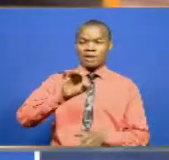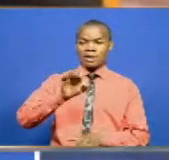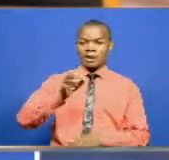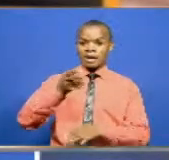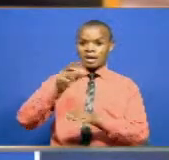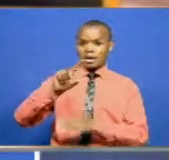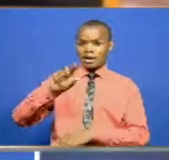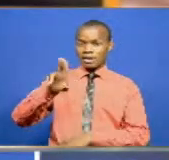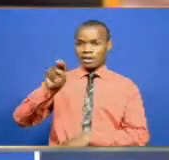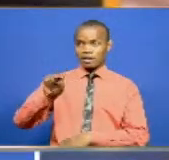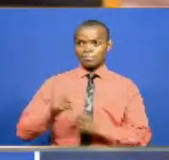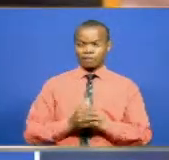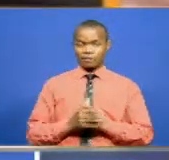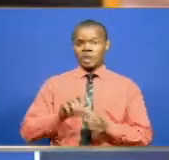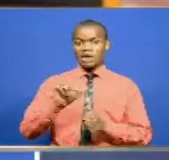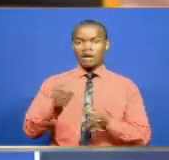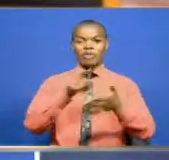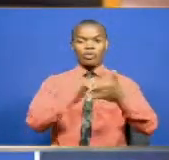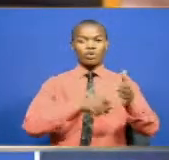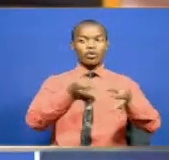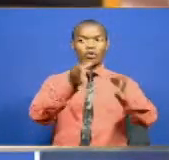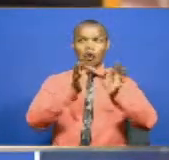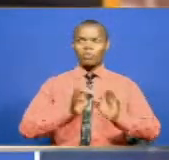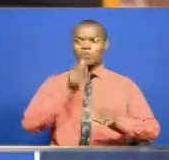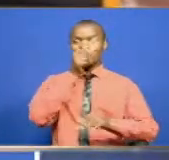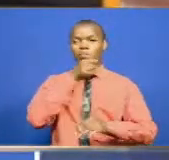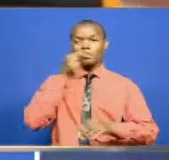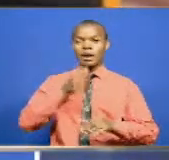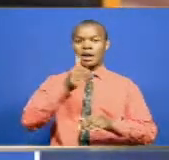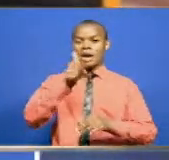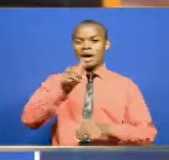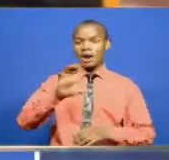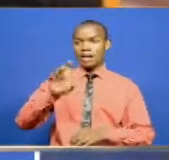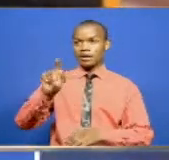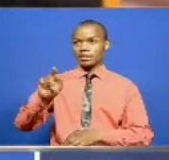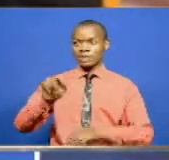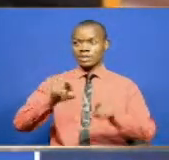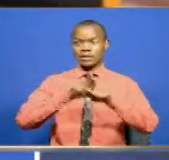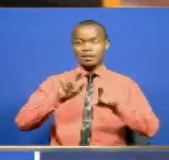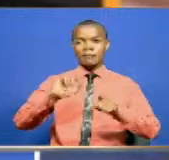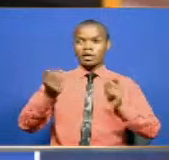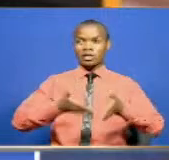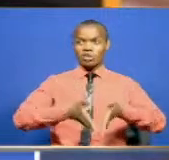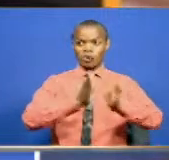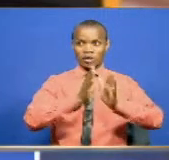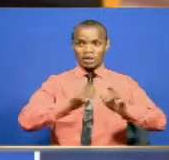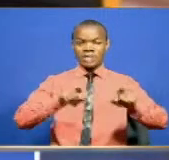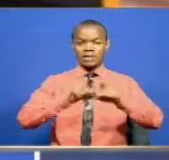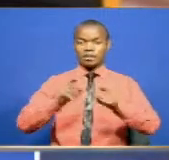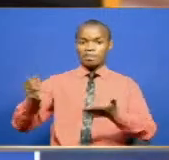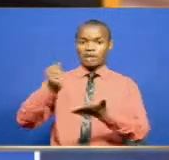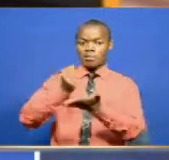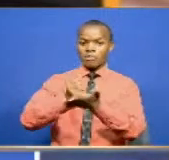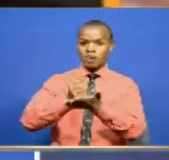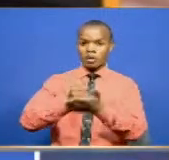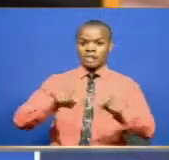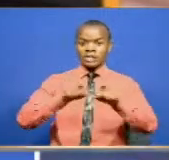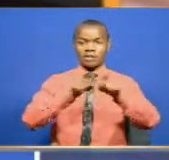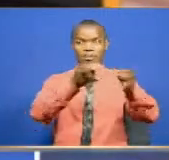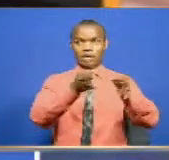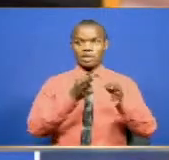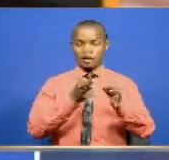are the Official Secrets Act, Kenya Roads Board Act, Statistics Act, Employment Act, Accountants